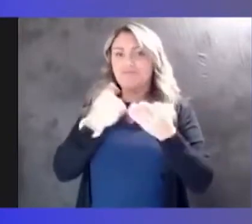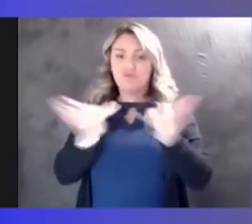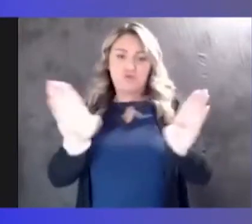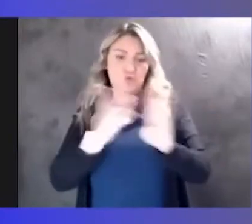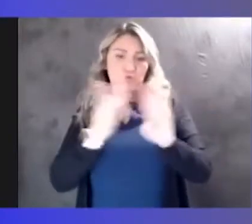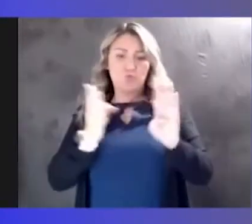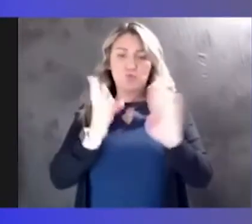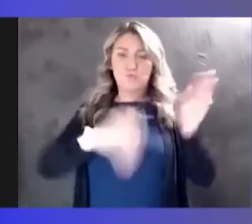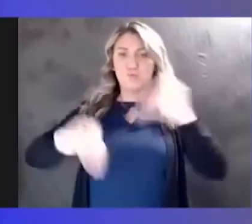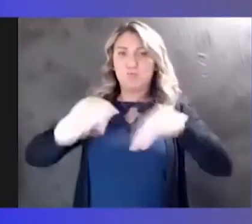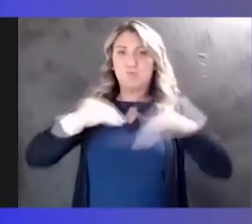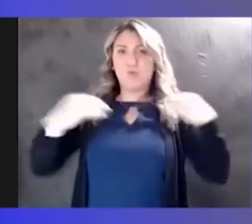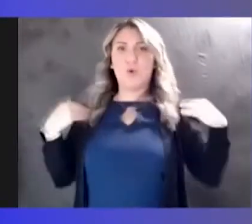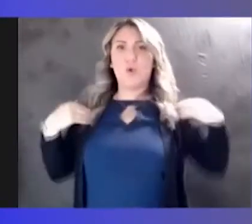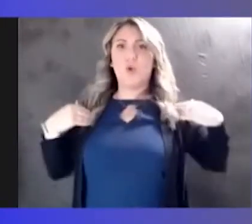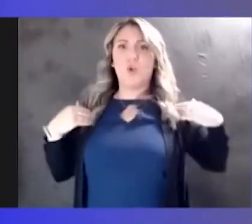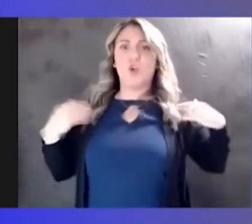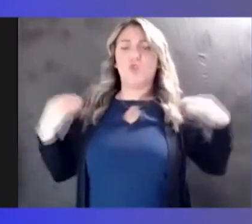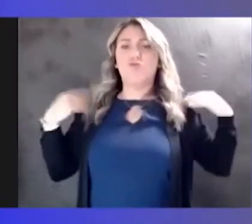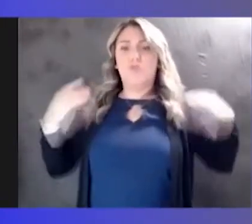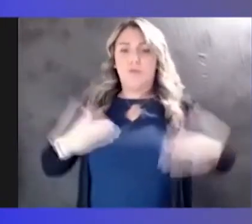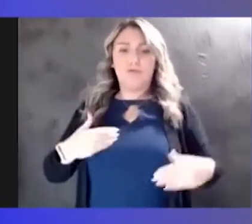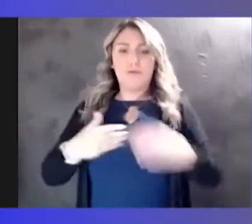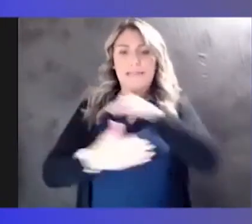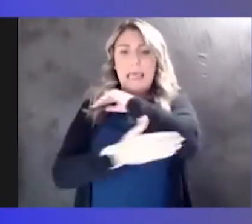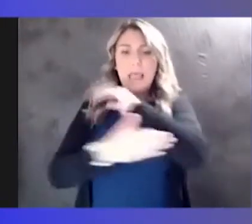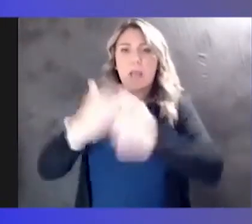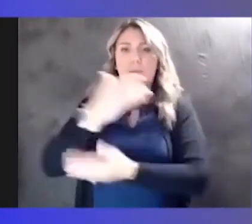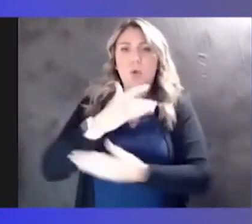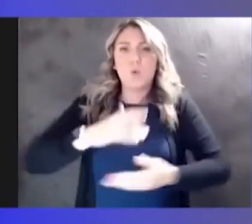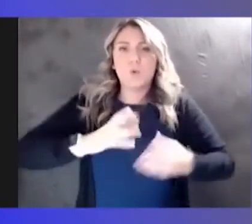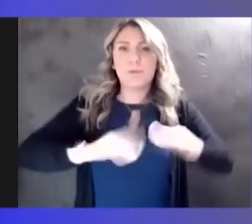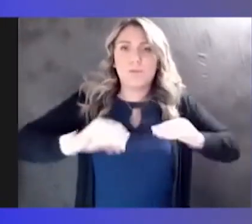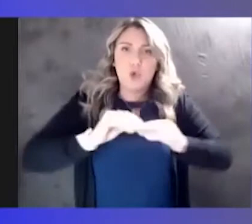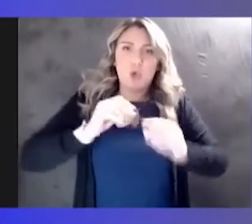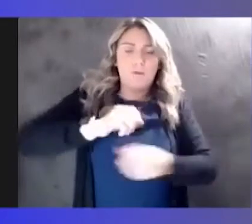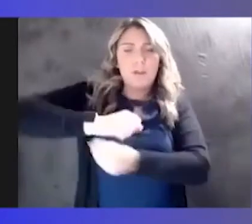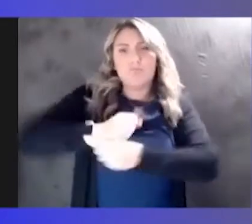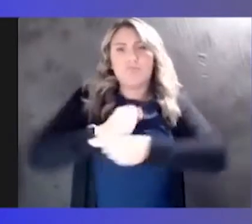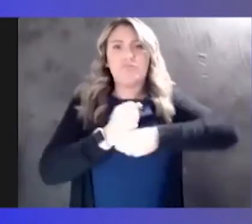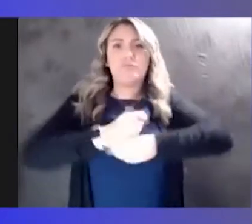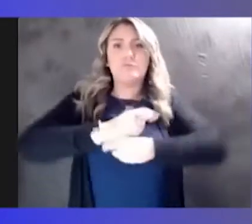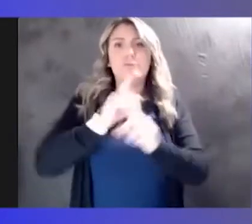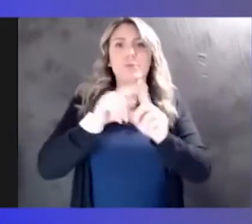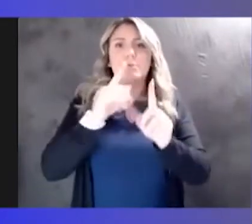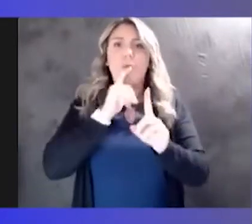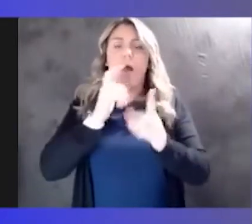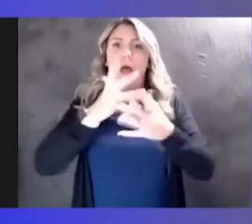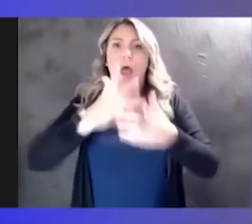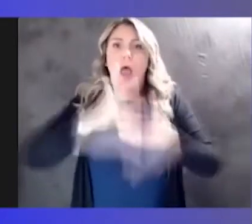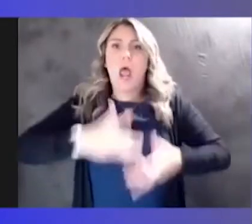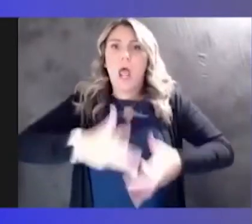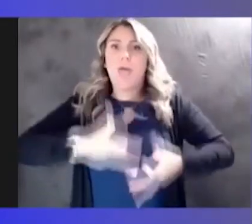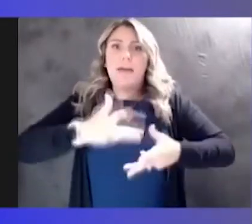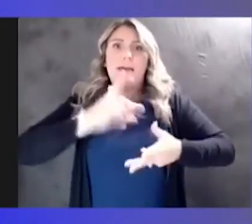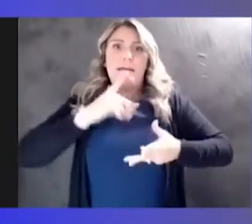shoulders, elbows, upper bodies moving, but we're going to stay away from heavy lifting or real